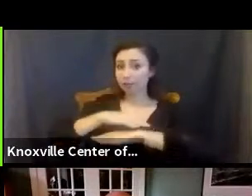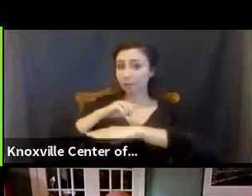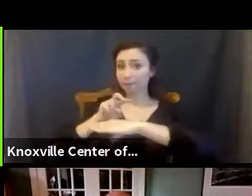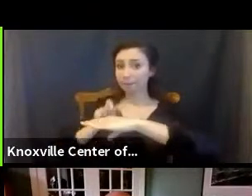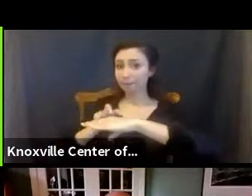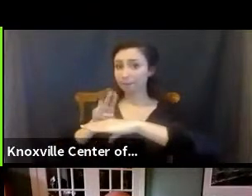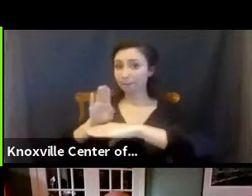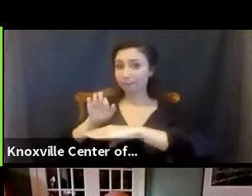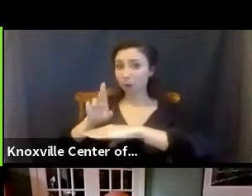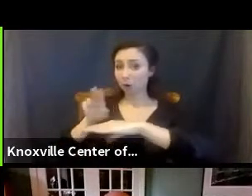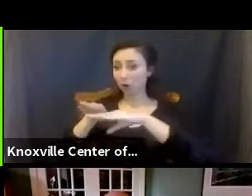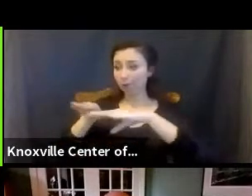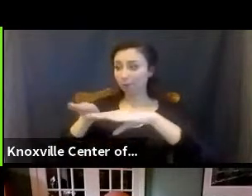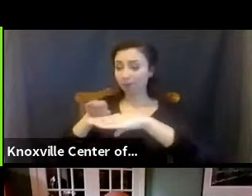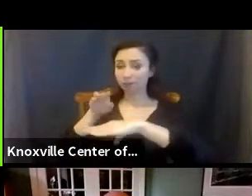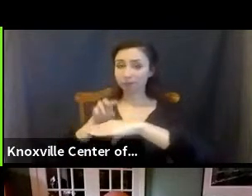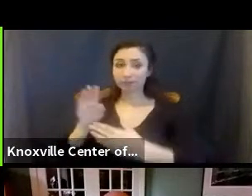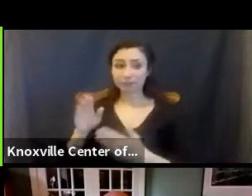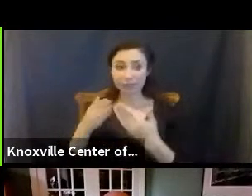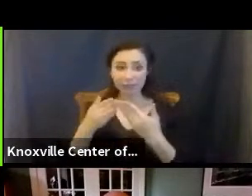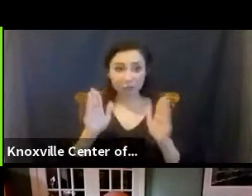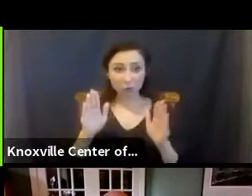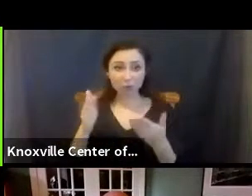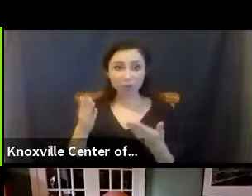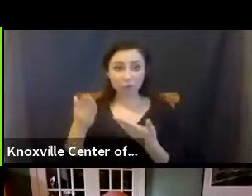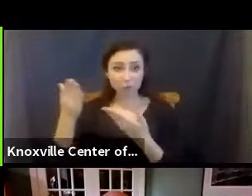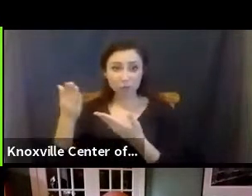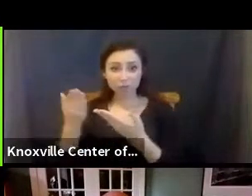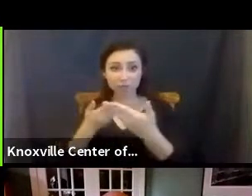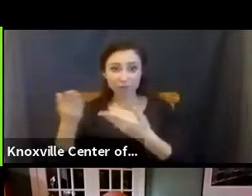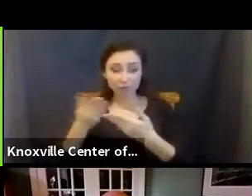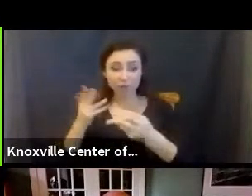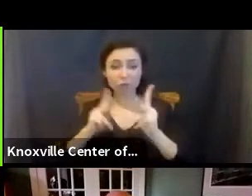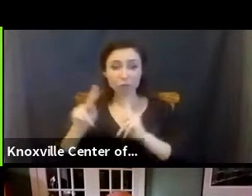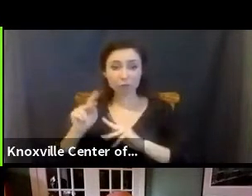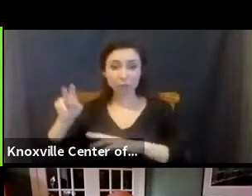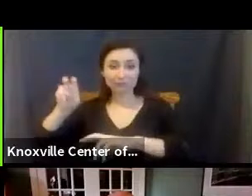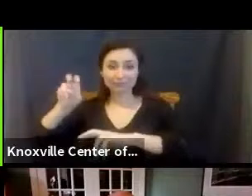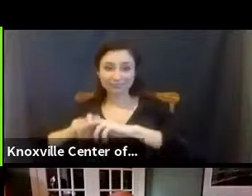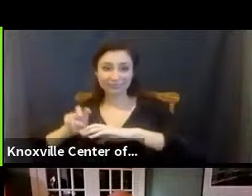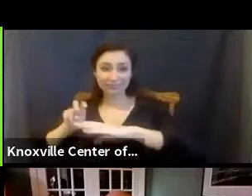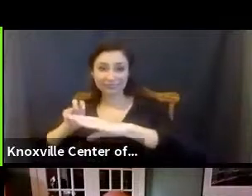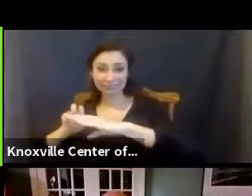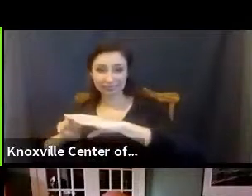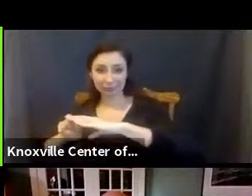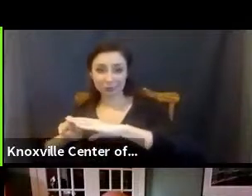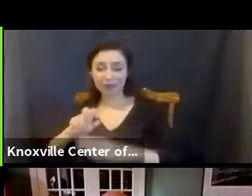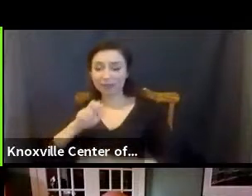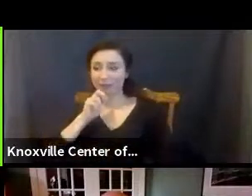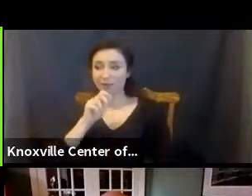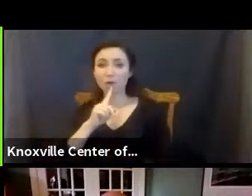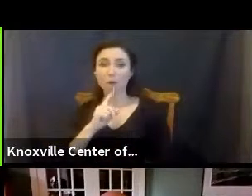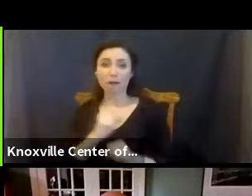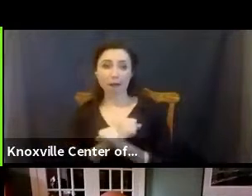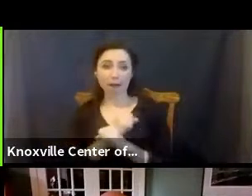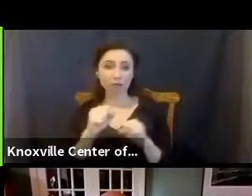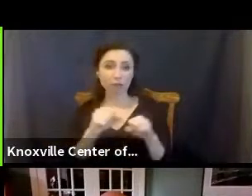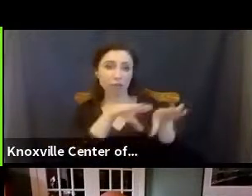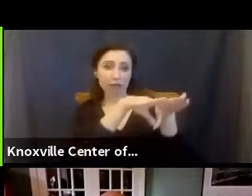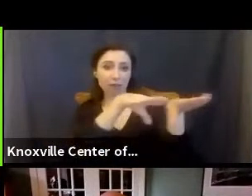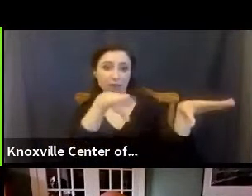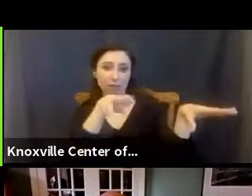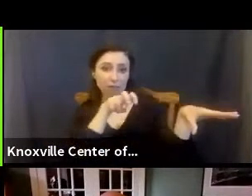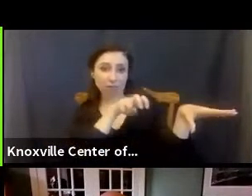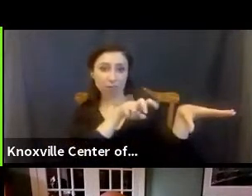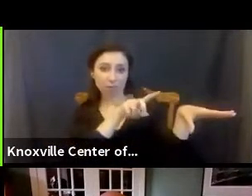provide service to patrons at tables, but not at the bar itself. And